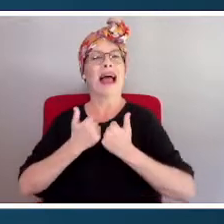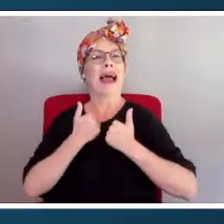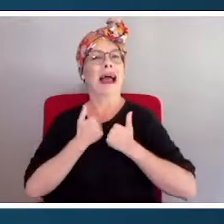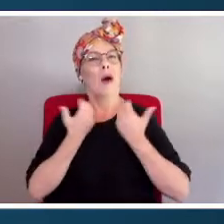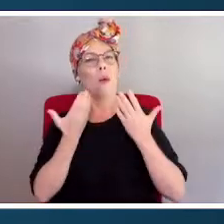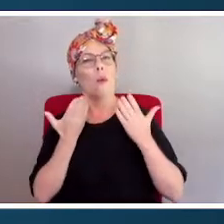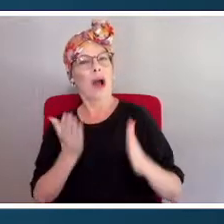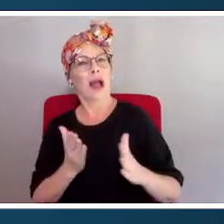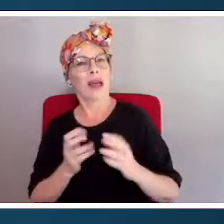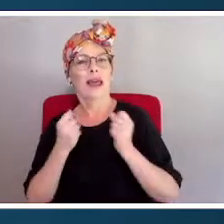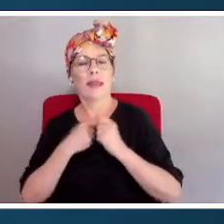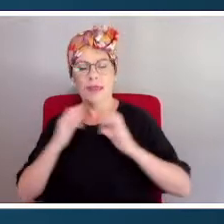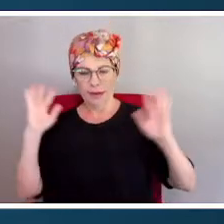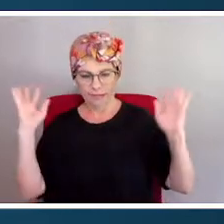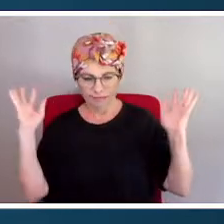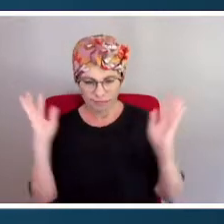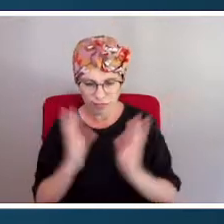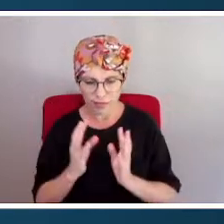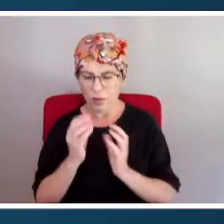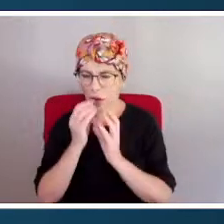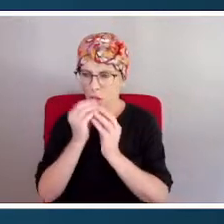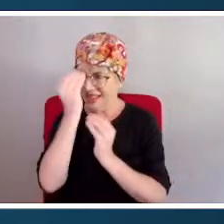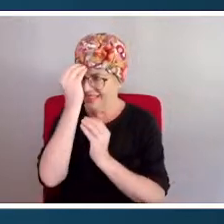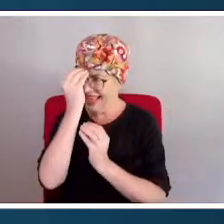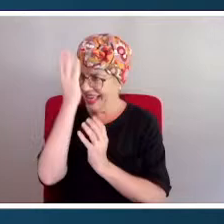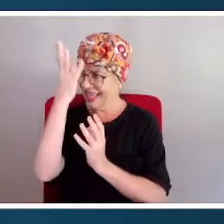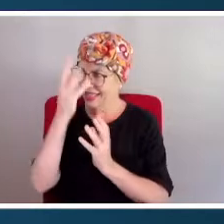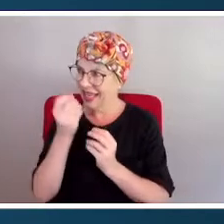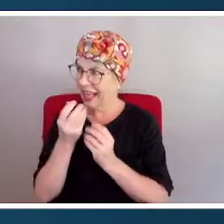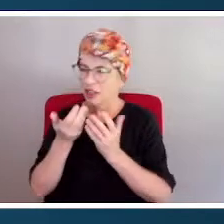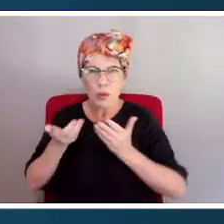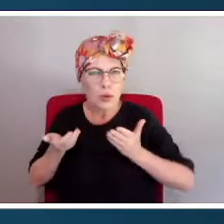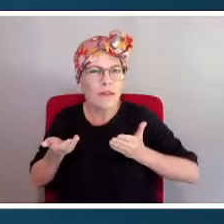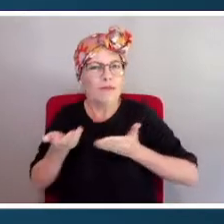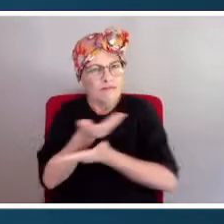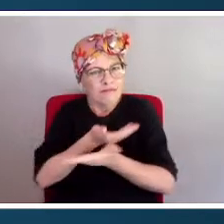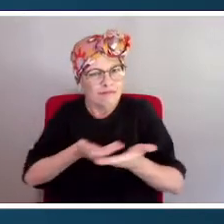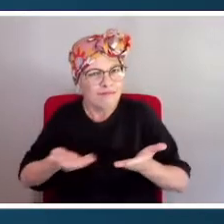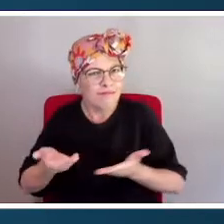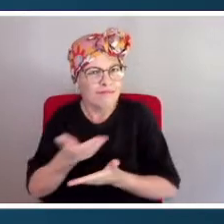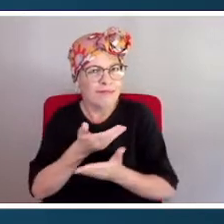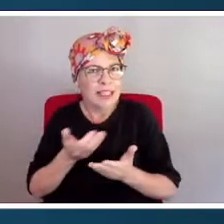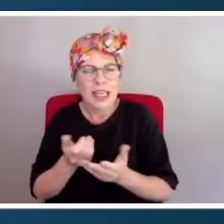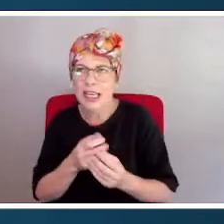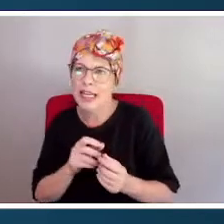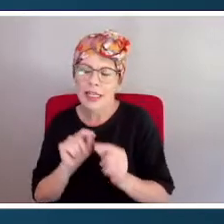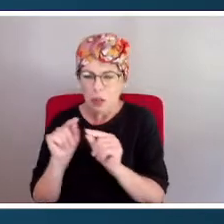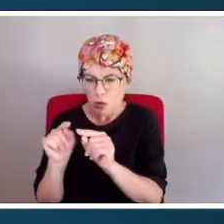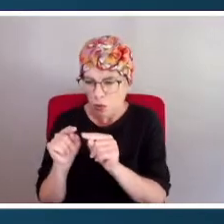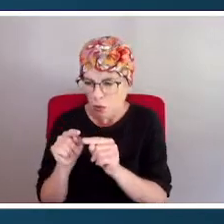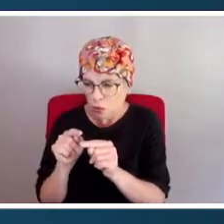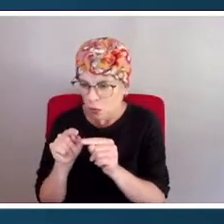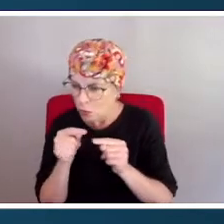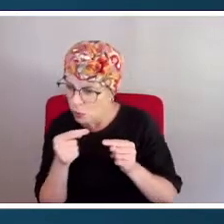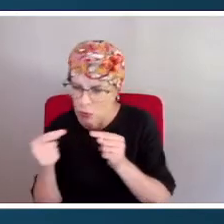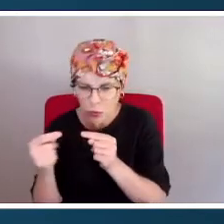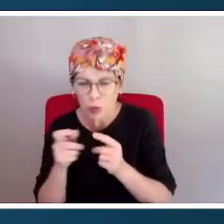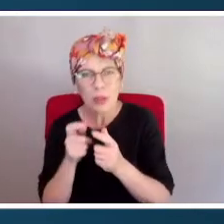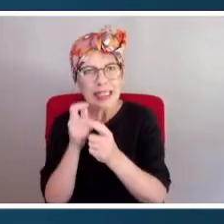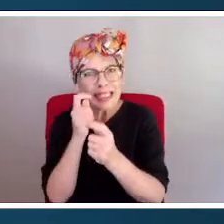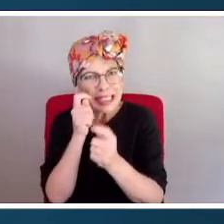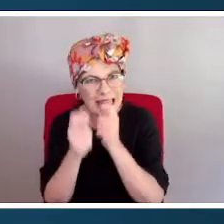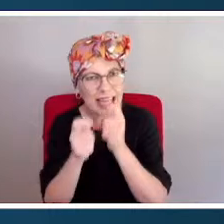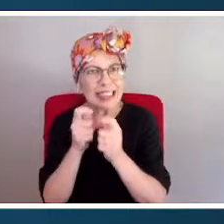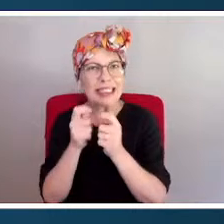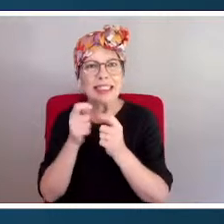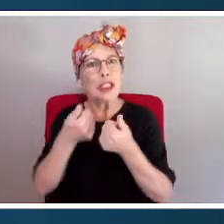intellectual rigor with practice and the formulation through contestability of ideas and evidence